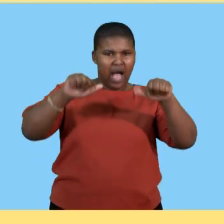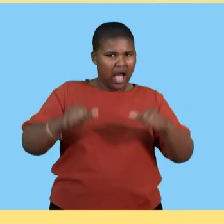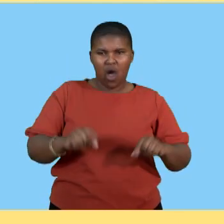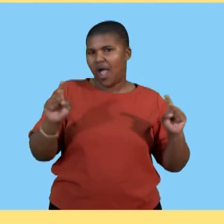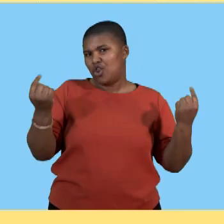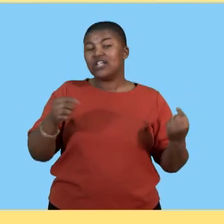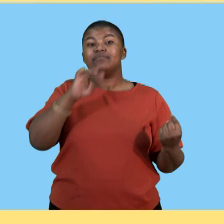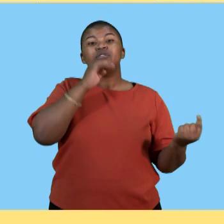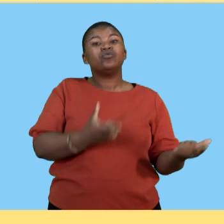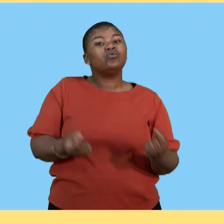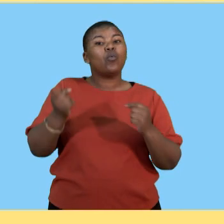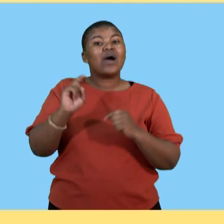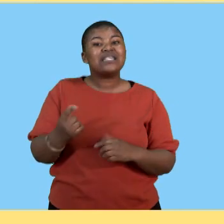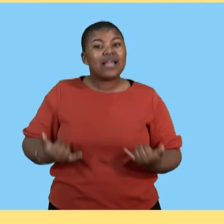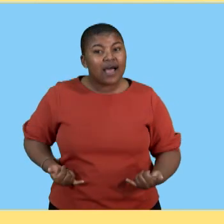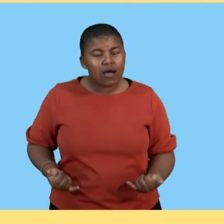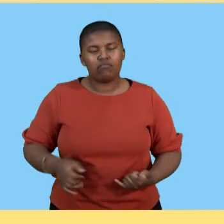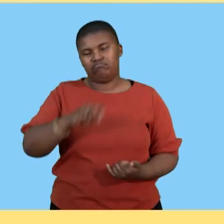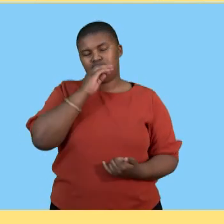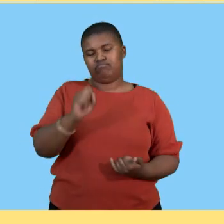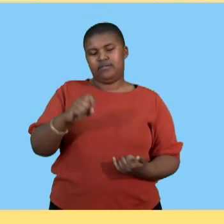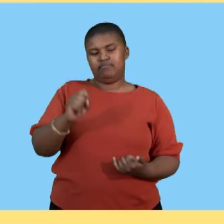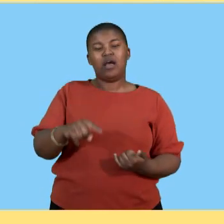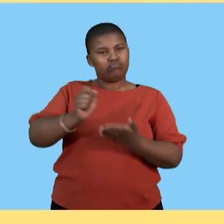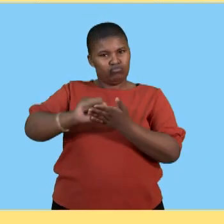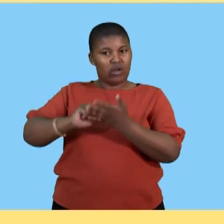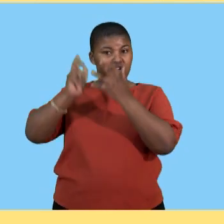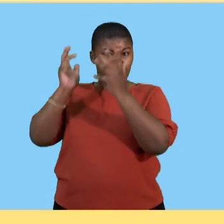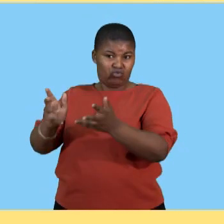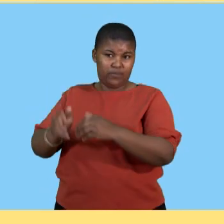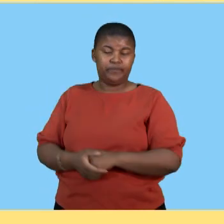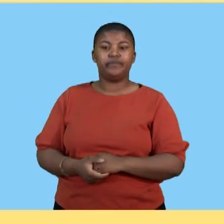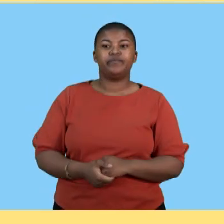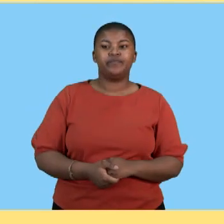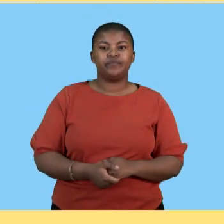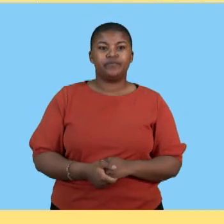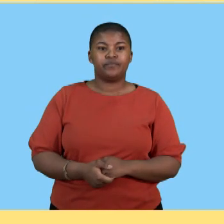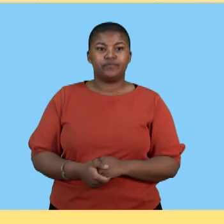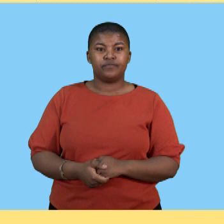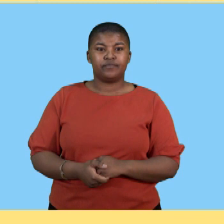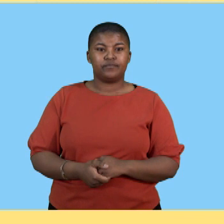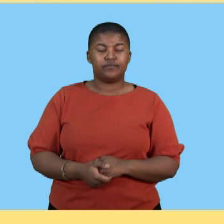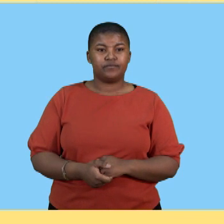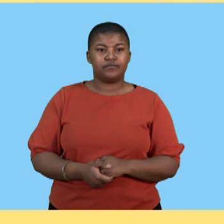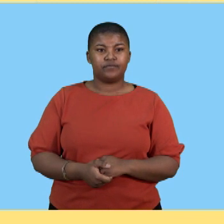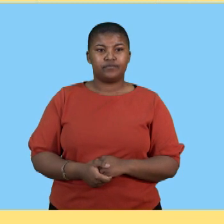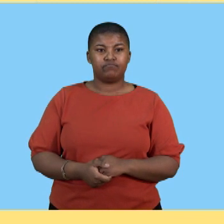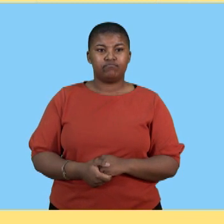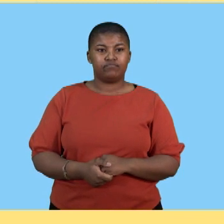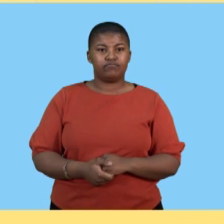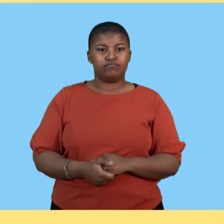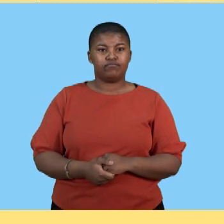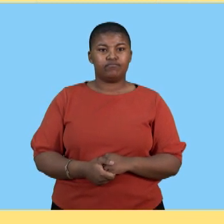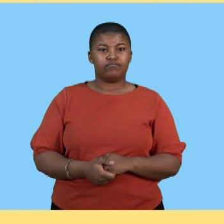right? So what we will do now, we will come and write this amount off. When we come here, we will